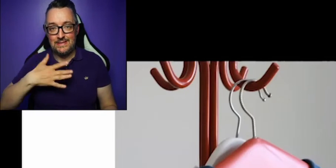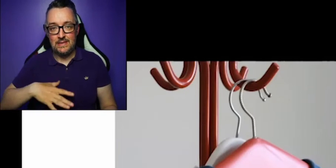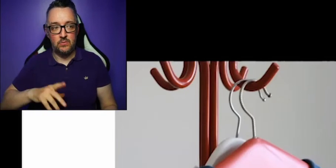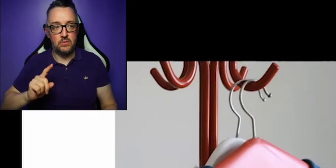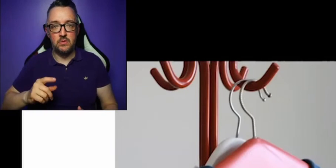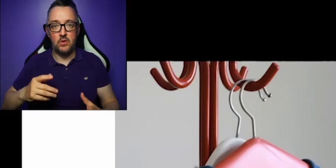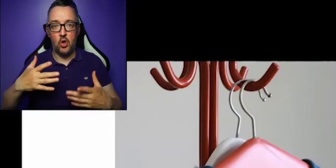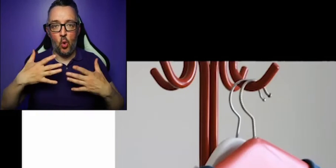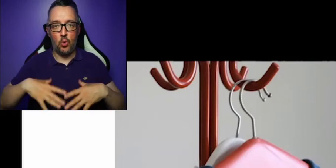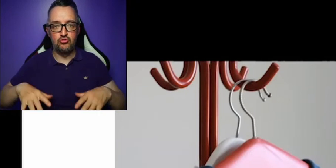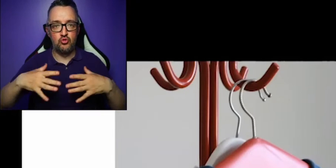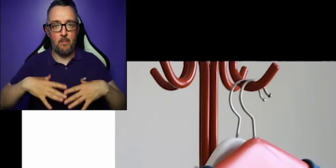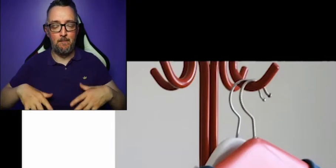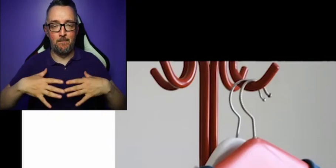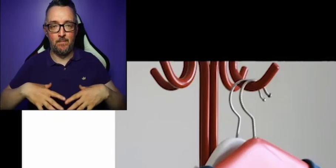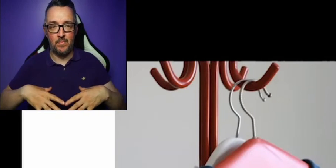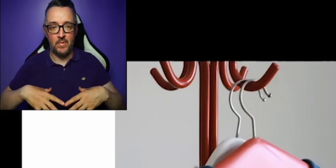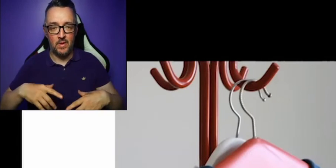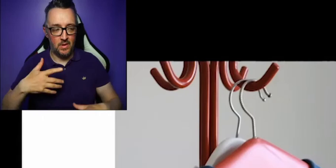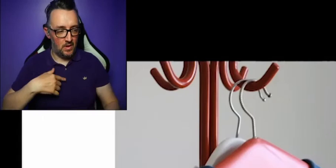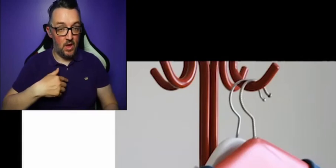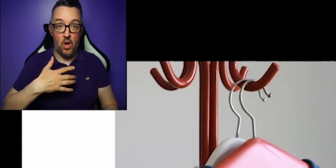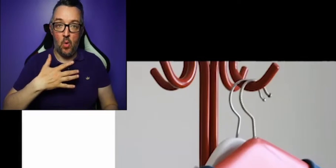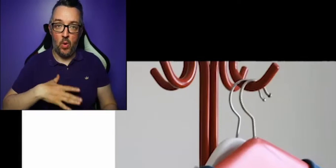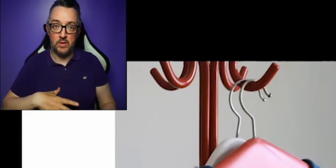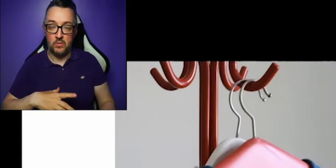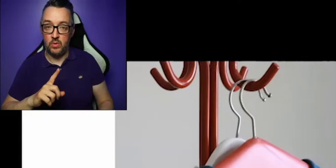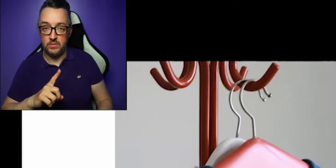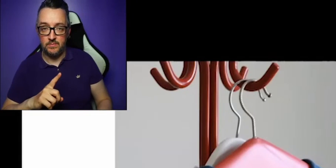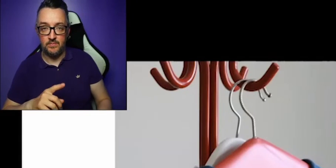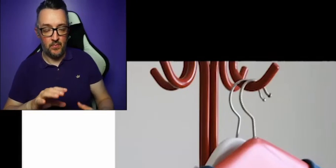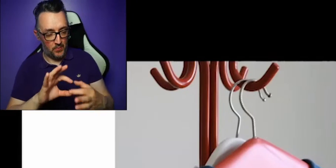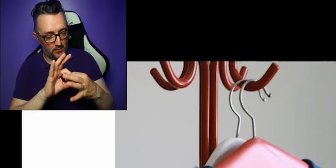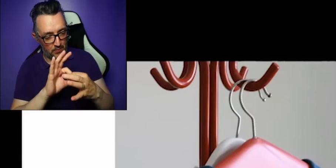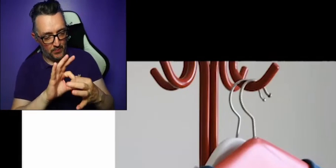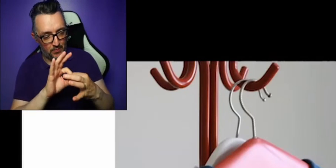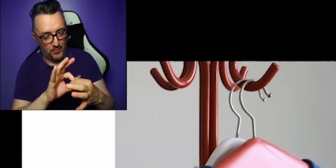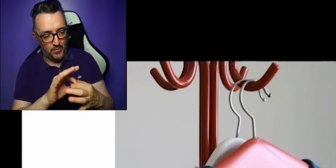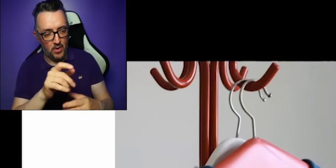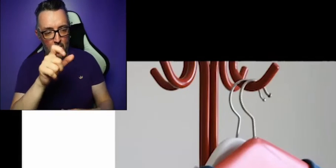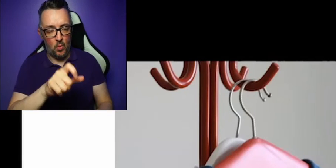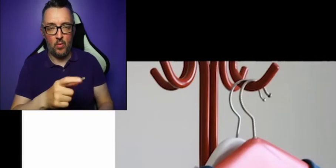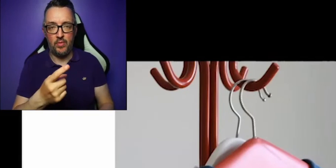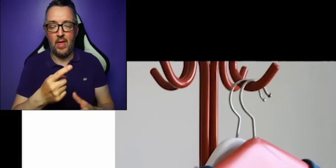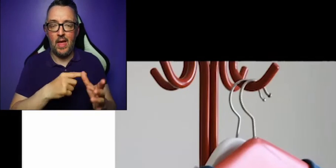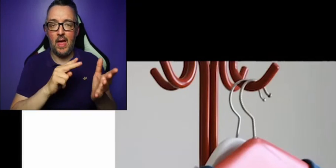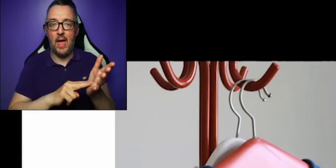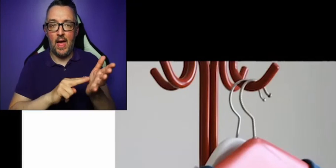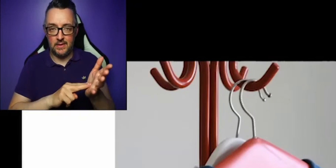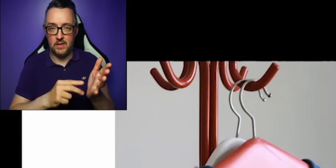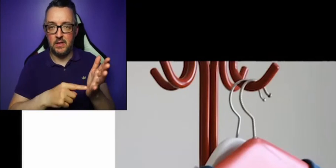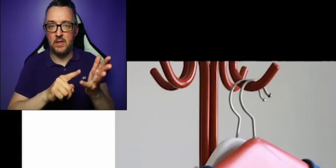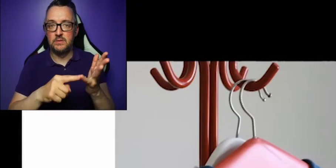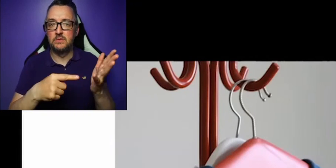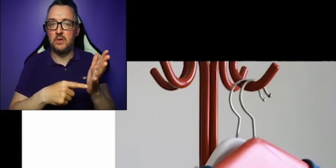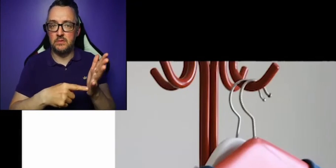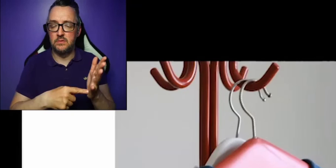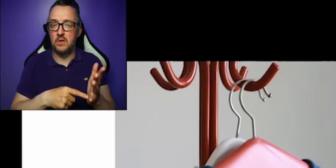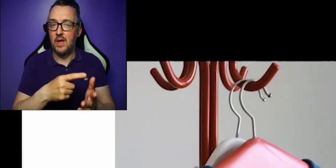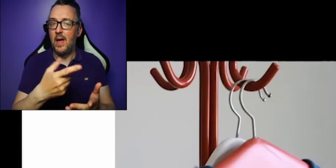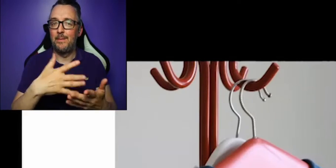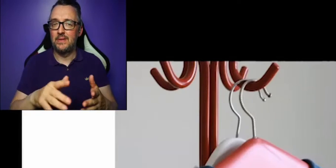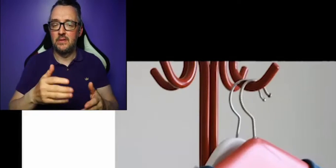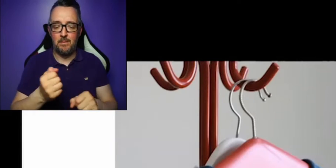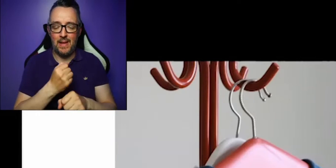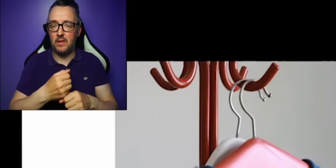some costumes. Mm-hmm. And I wanted to work with somebody called Anne Tutt, who's made pajamas for